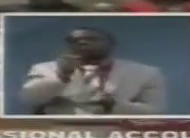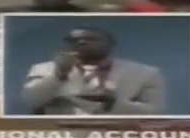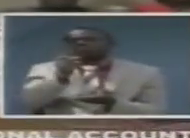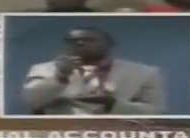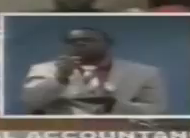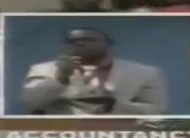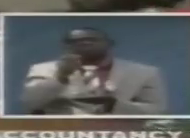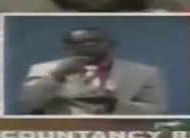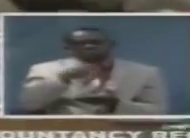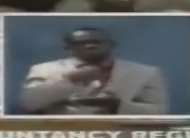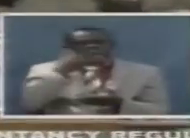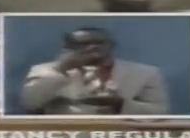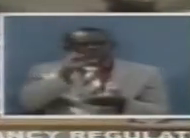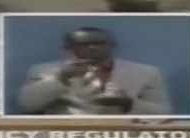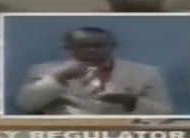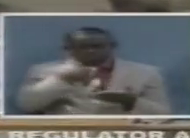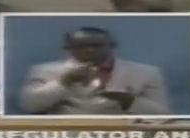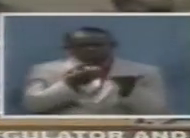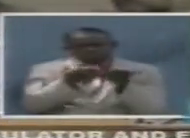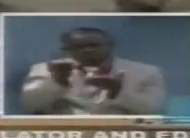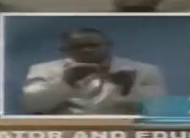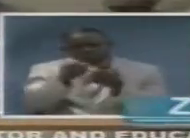Mr. Speaker, the work